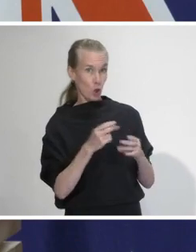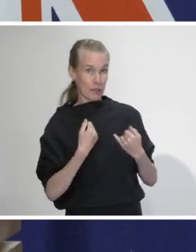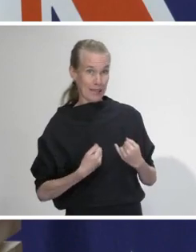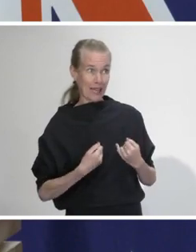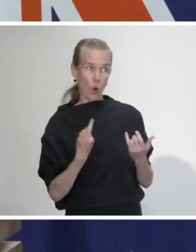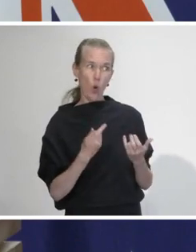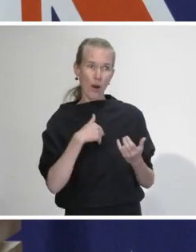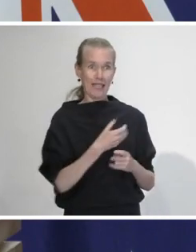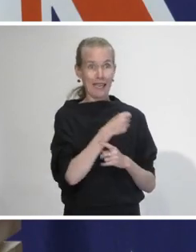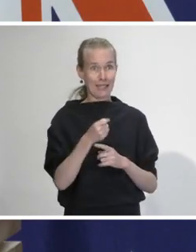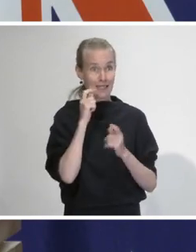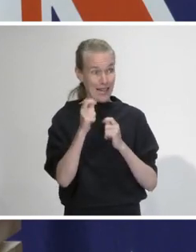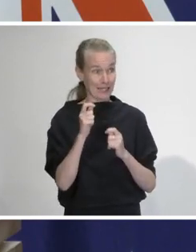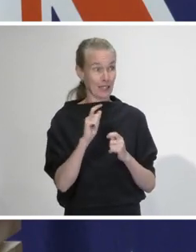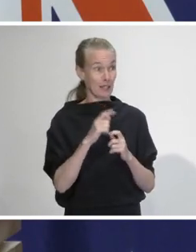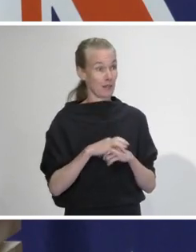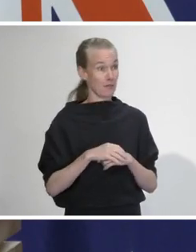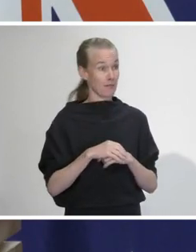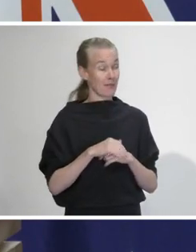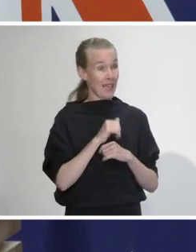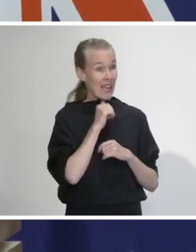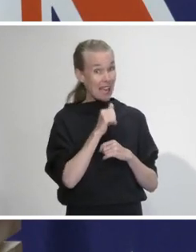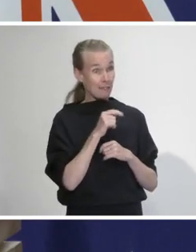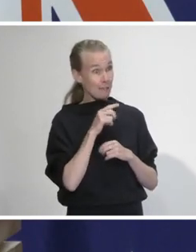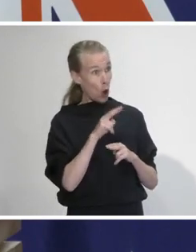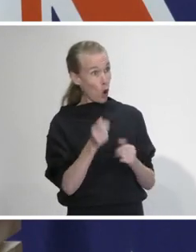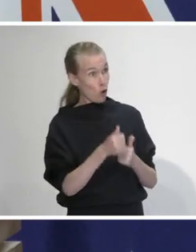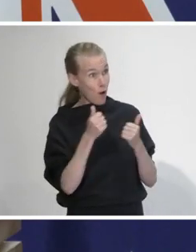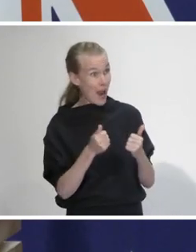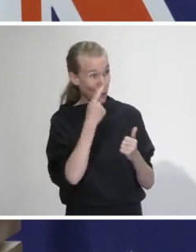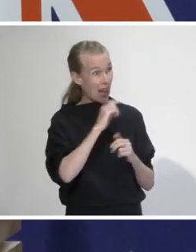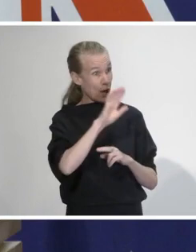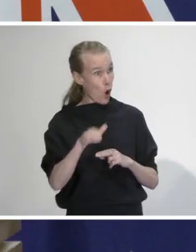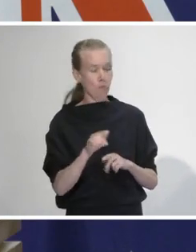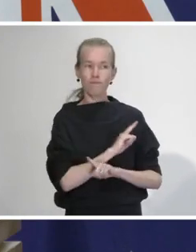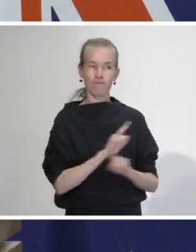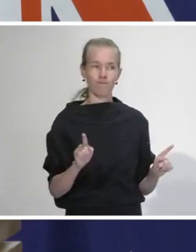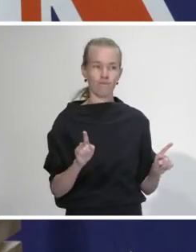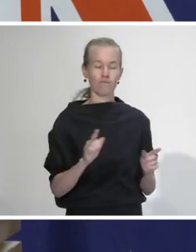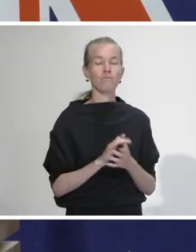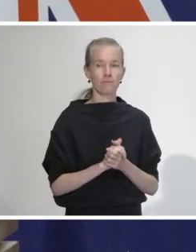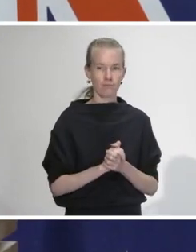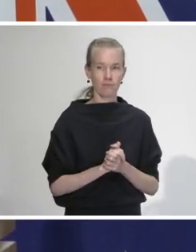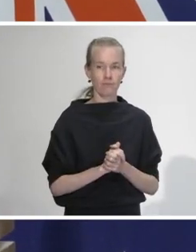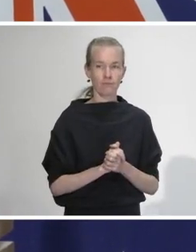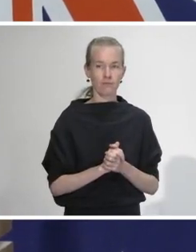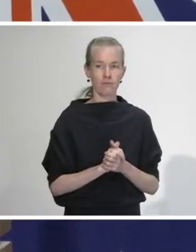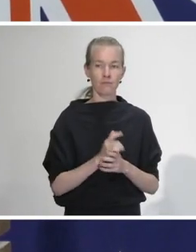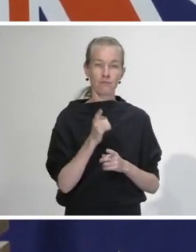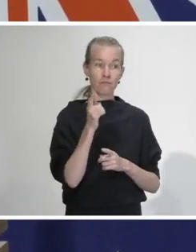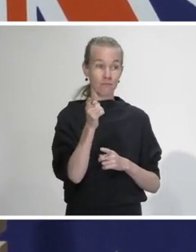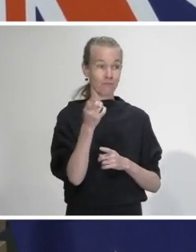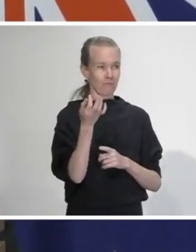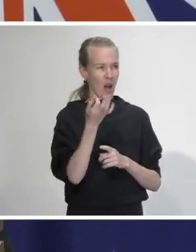no one goes home. Everyone goes into a managed facility. Certain that no one available at those facilities. At the